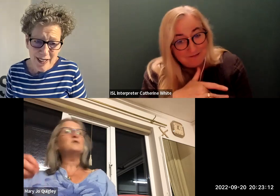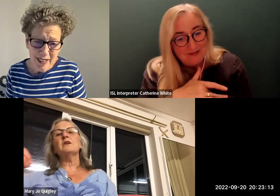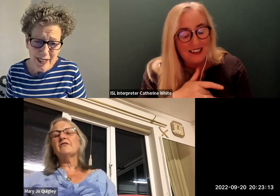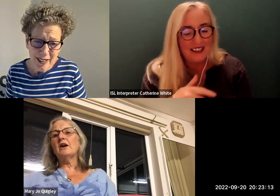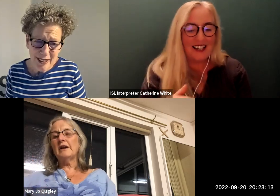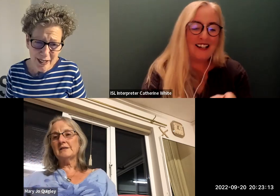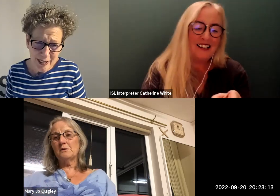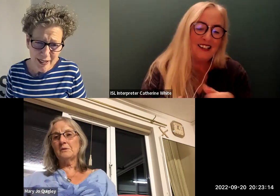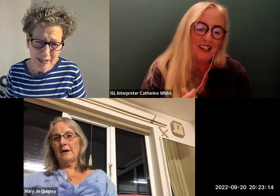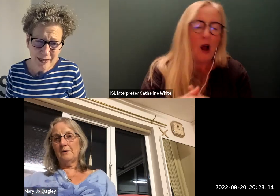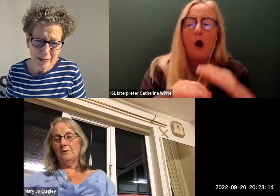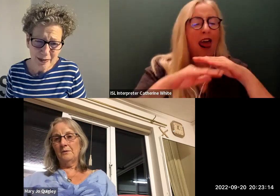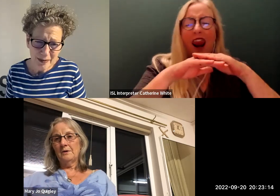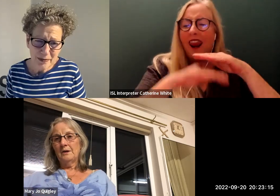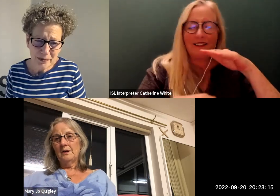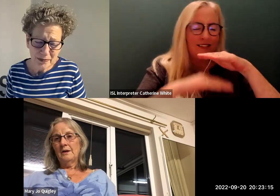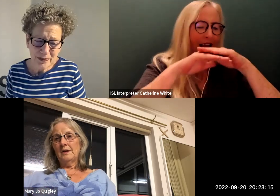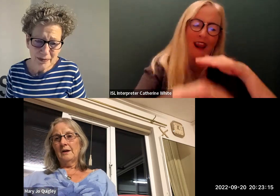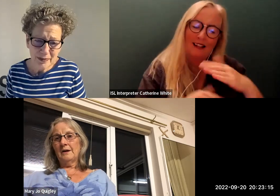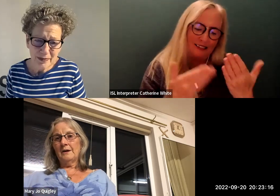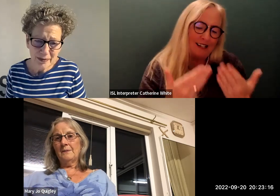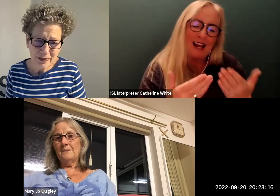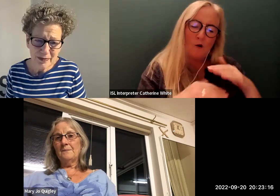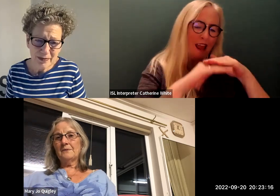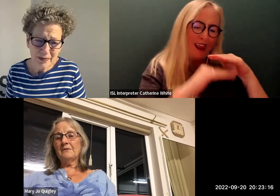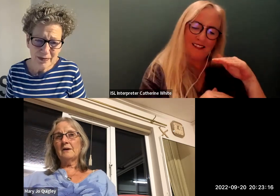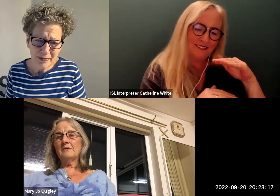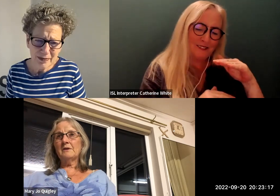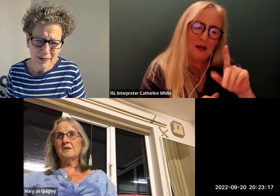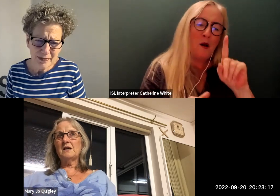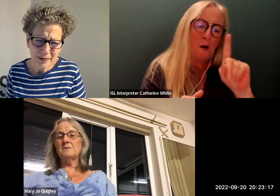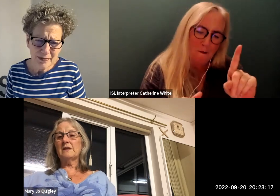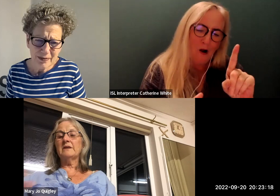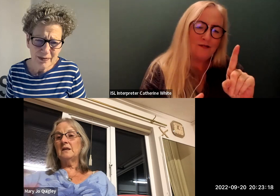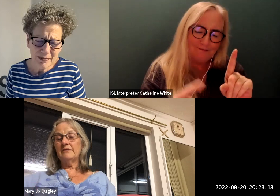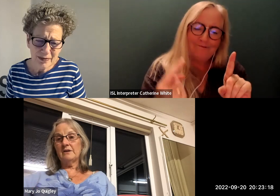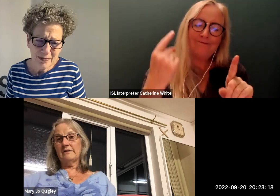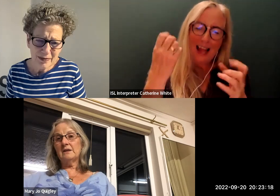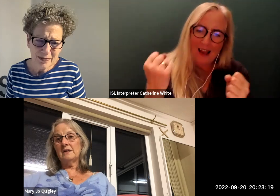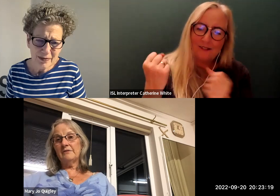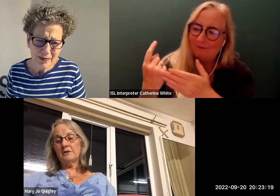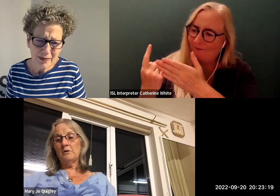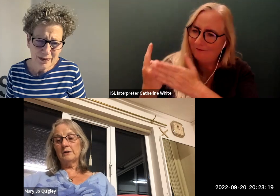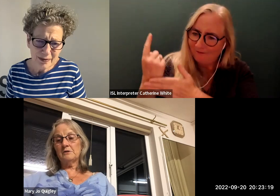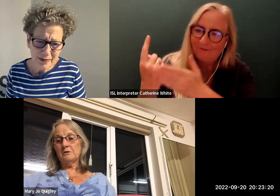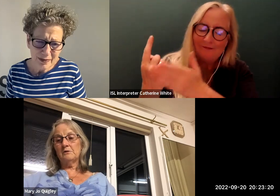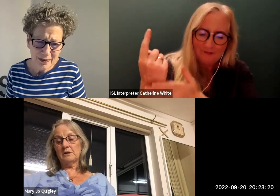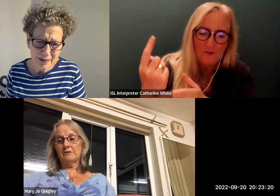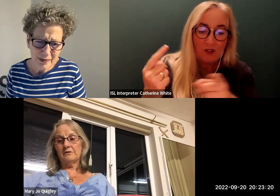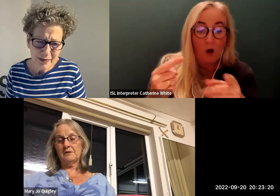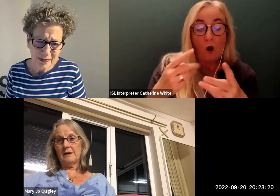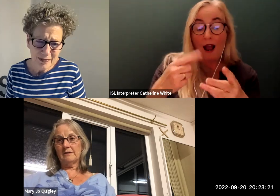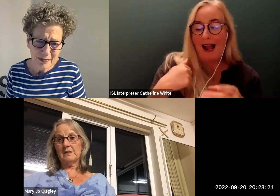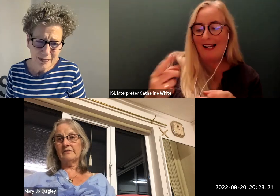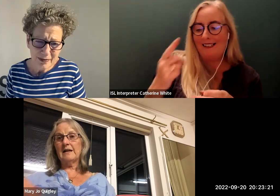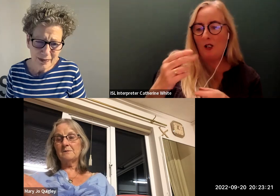It does far less so now. But there were times, I think even going to the Coda